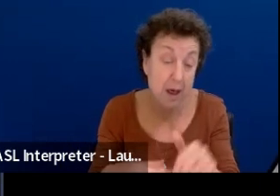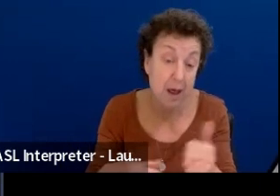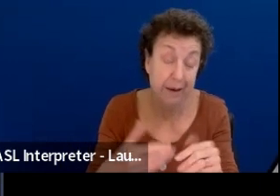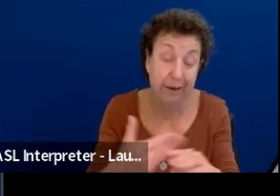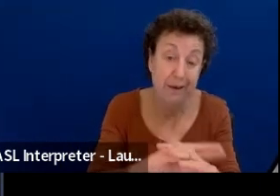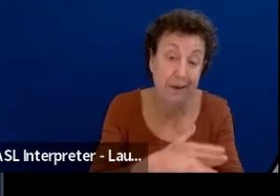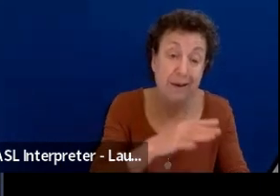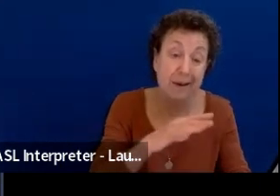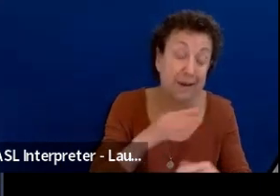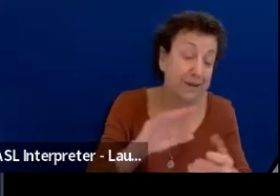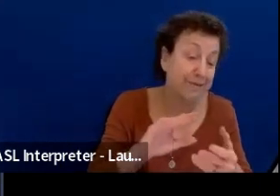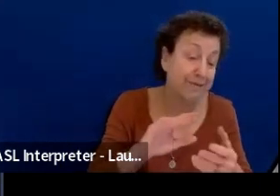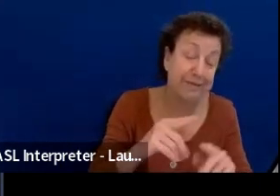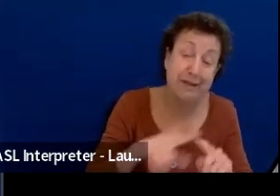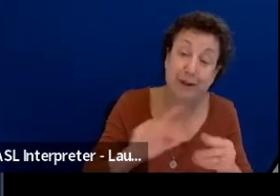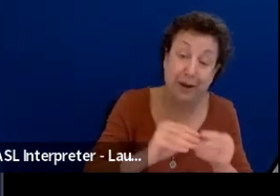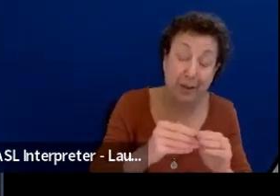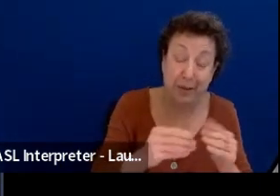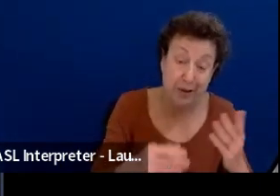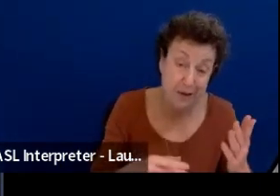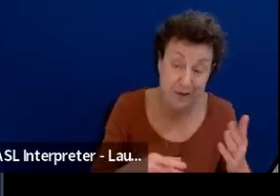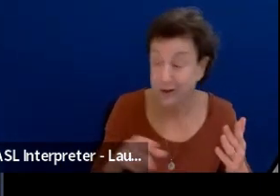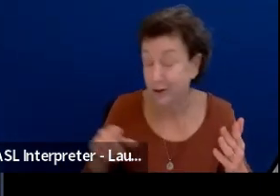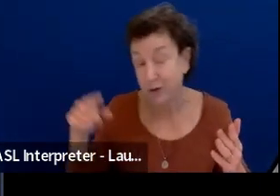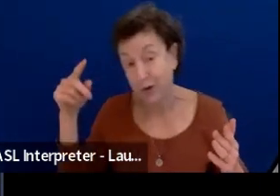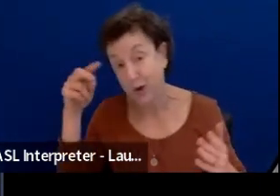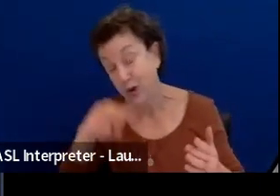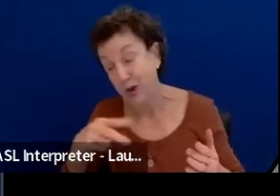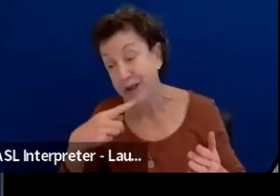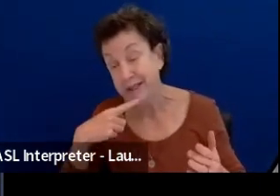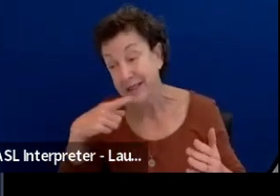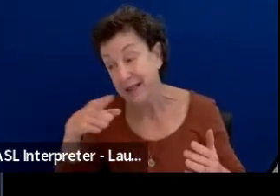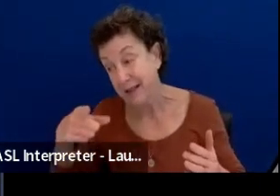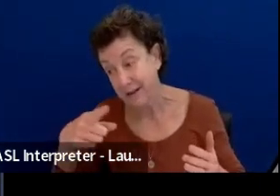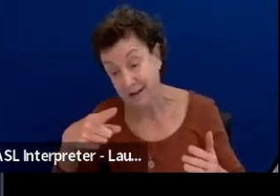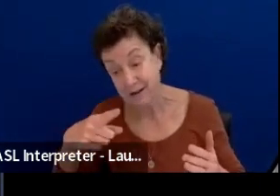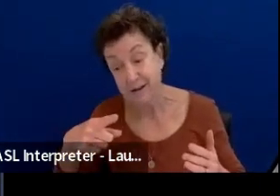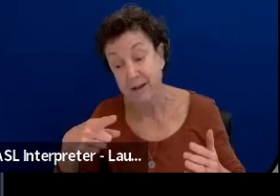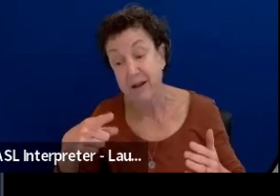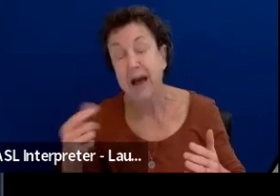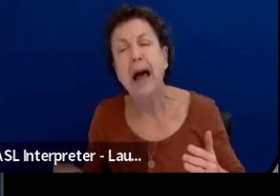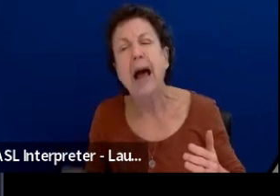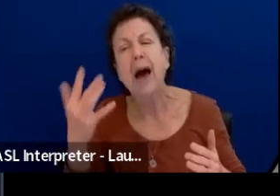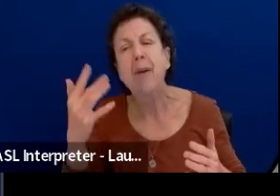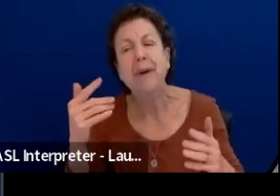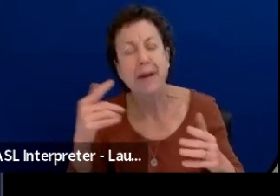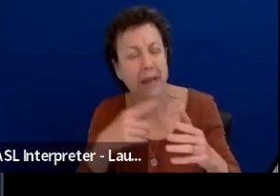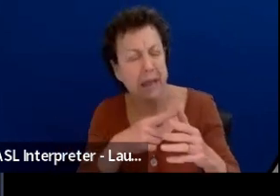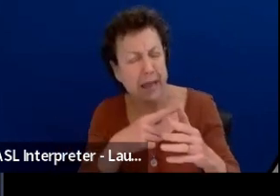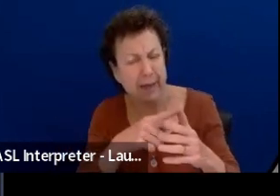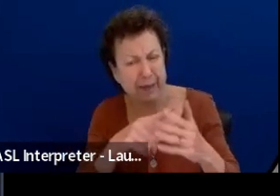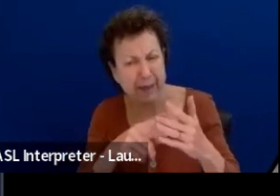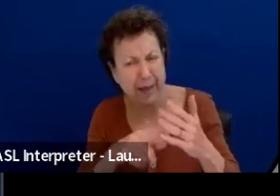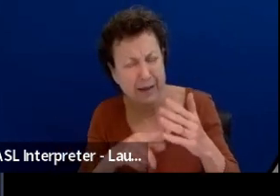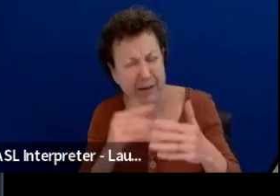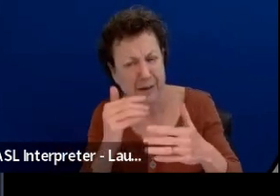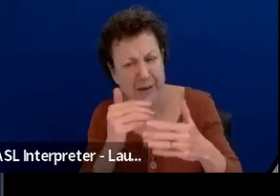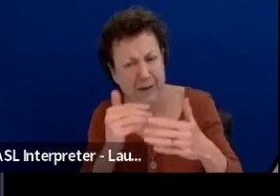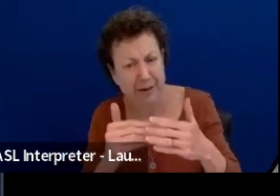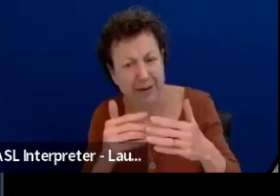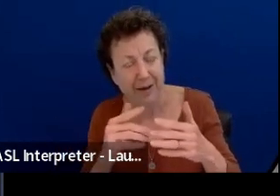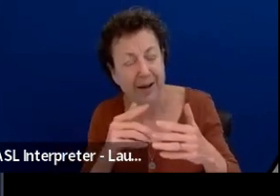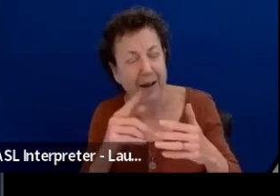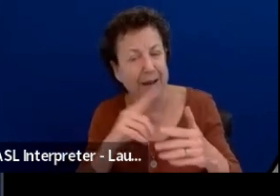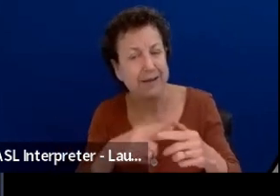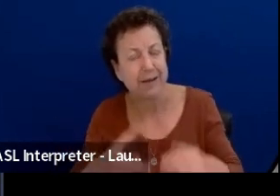on 504. You can look up this calendar and see, just how much more work they have to